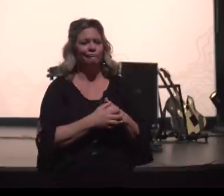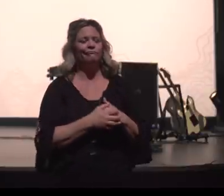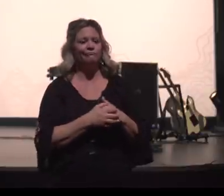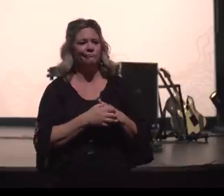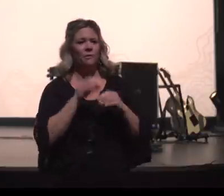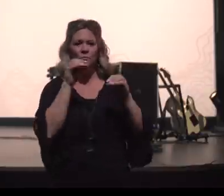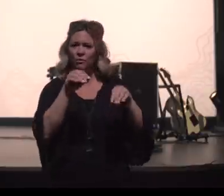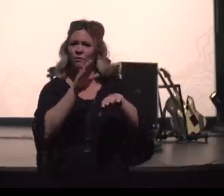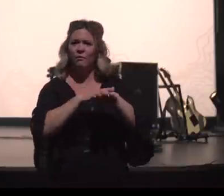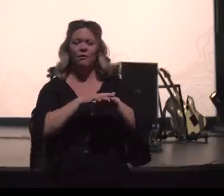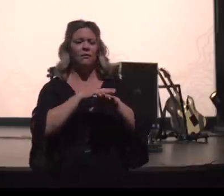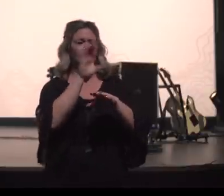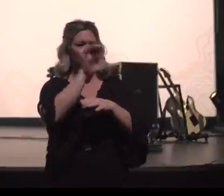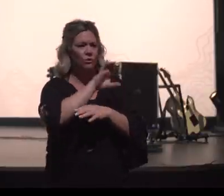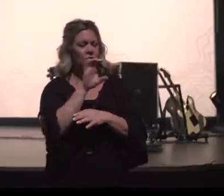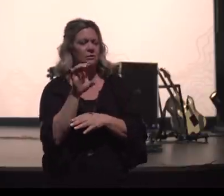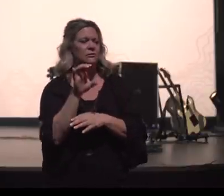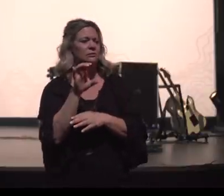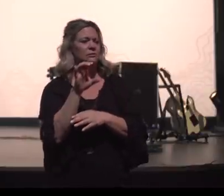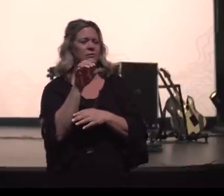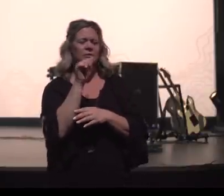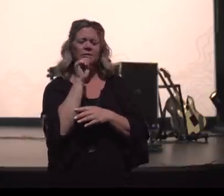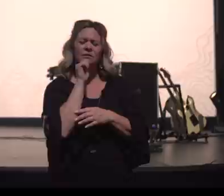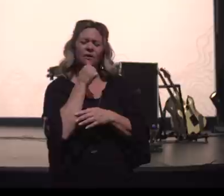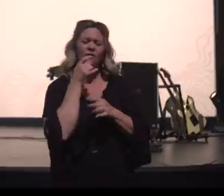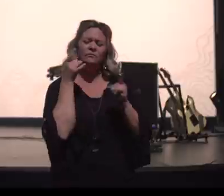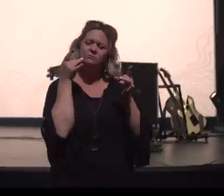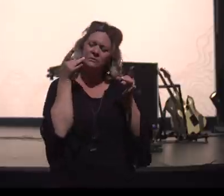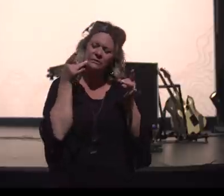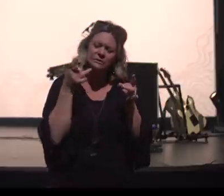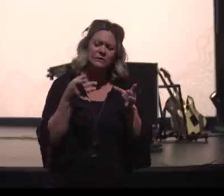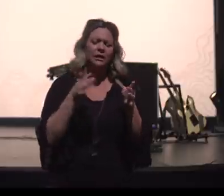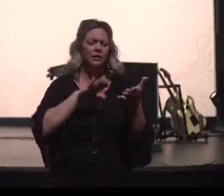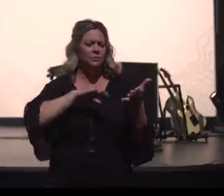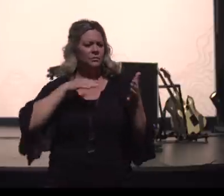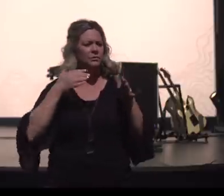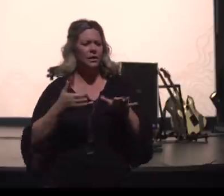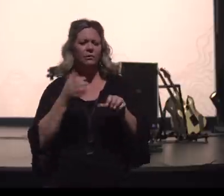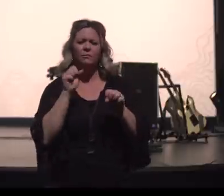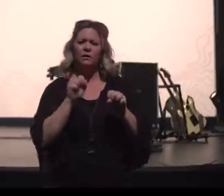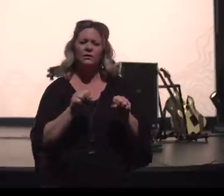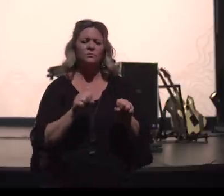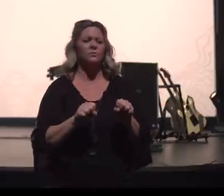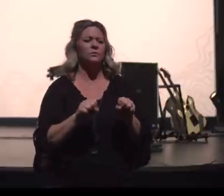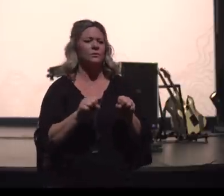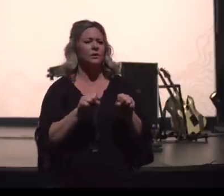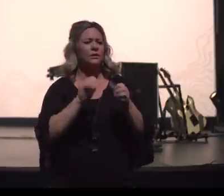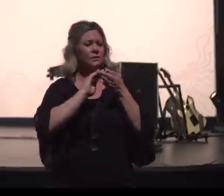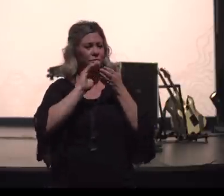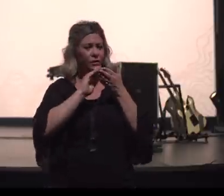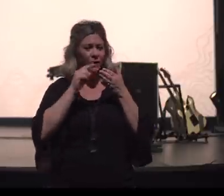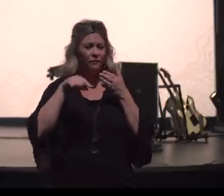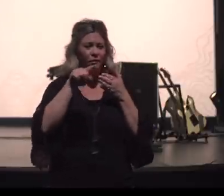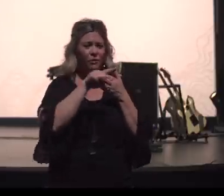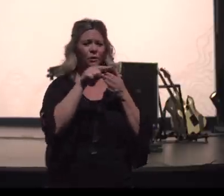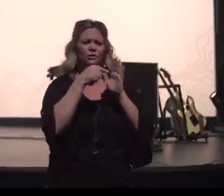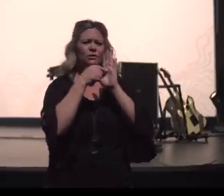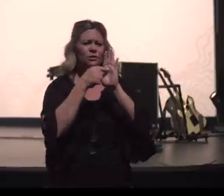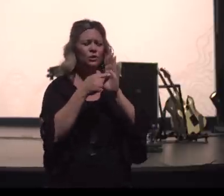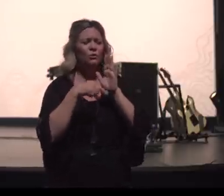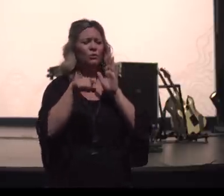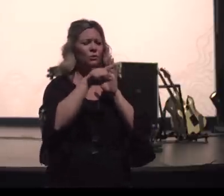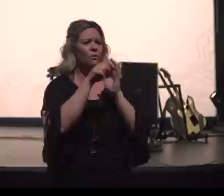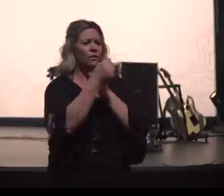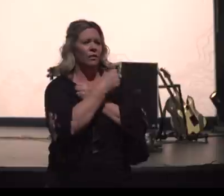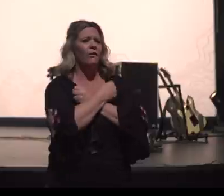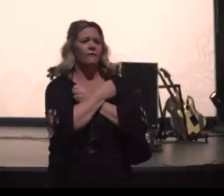He put him on a cross to suffer the most horrific death possible so that he could forgive you and show you the kind of love that you've